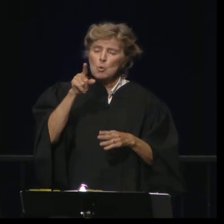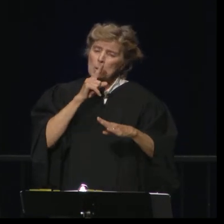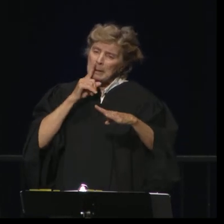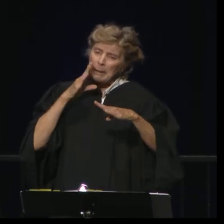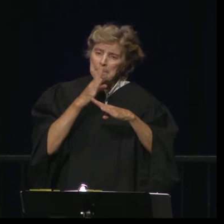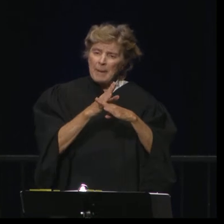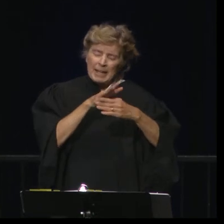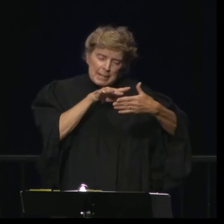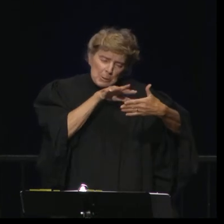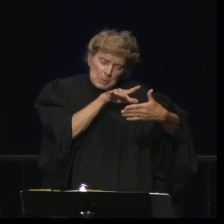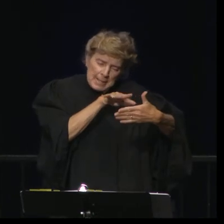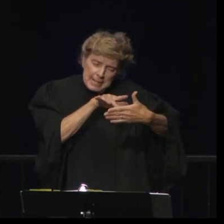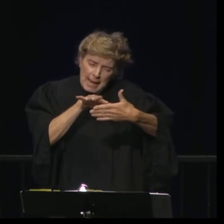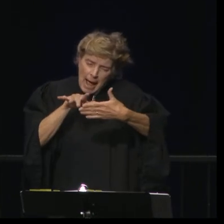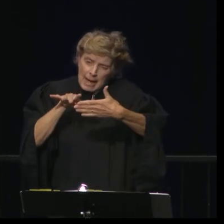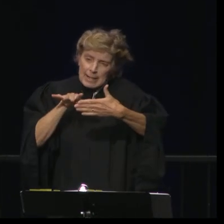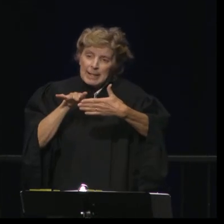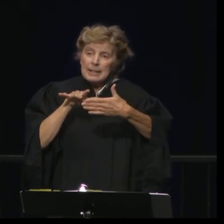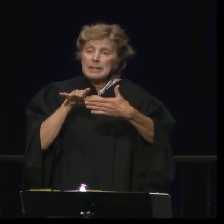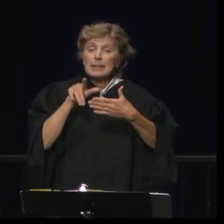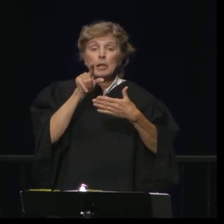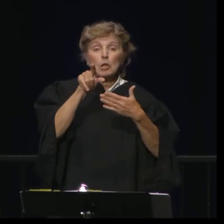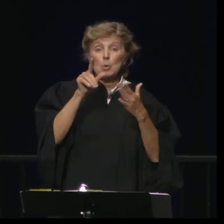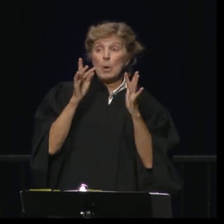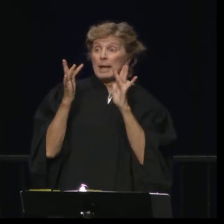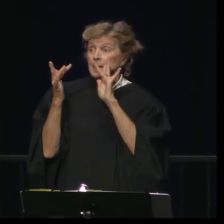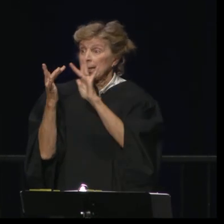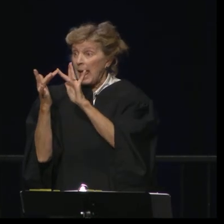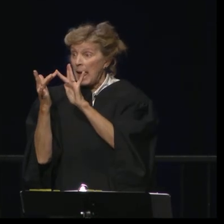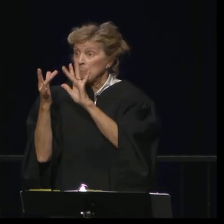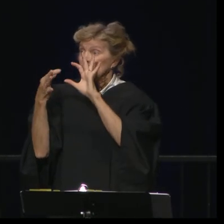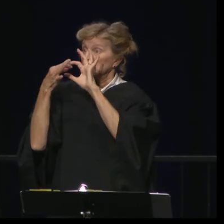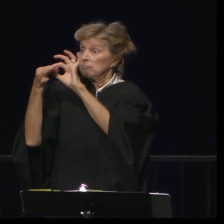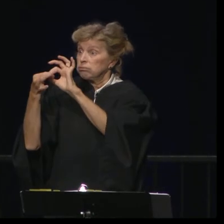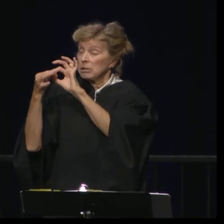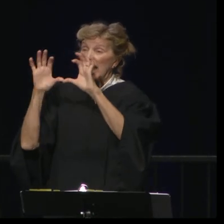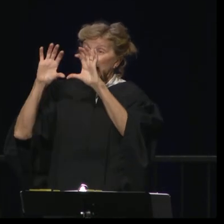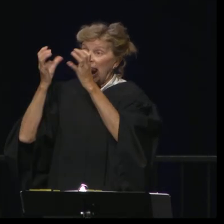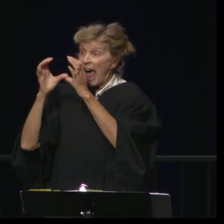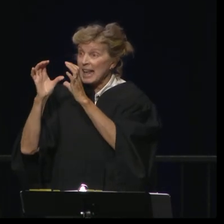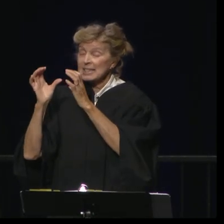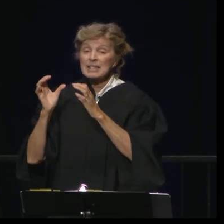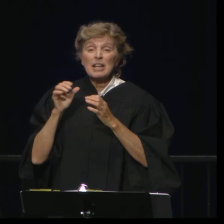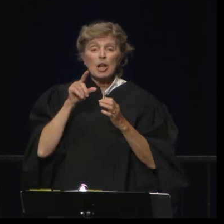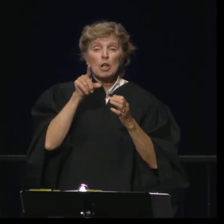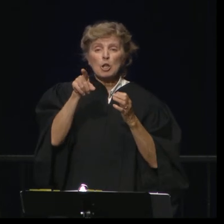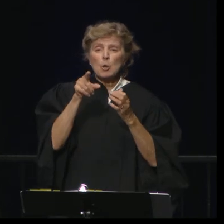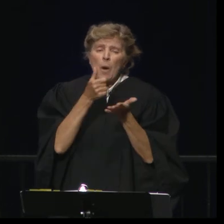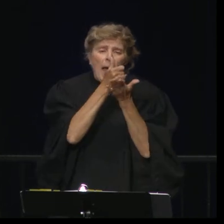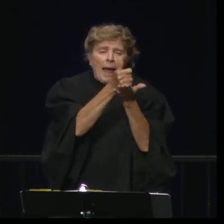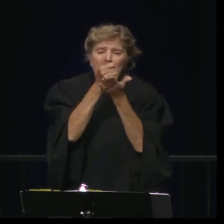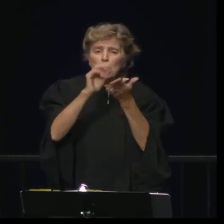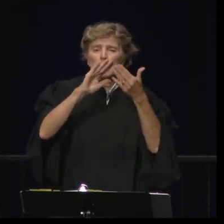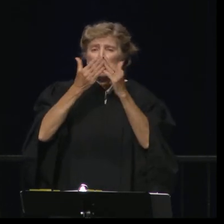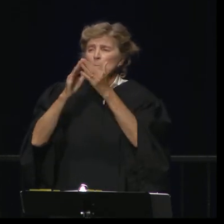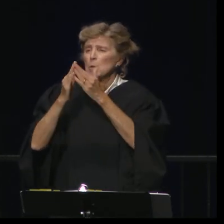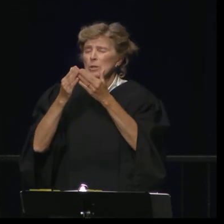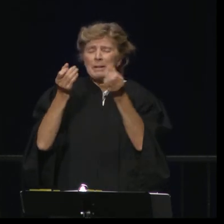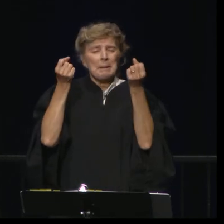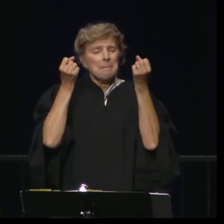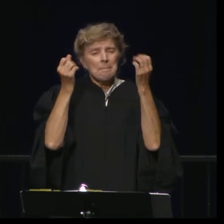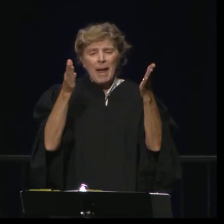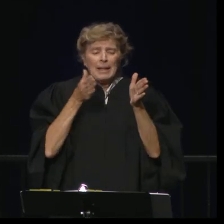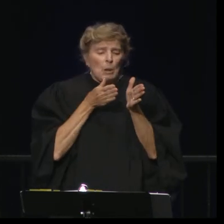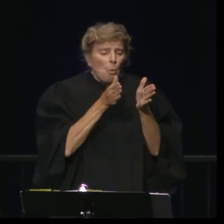your studies, kept connected to your classes, and served your community in more ways than I can